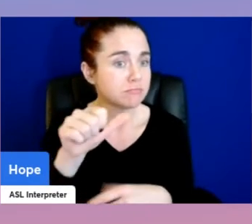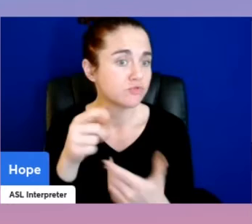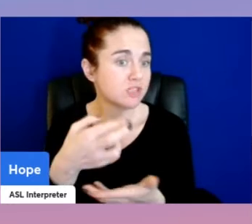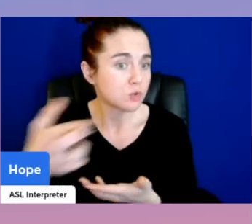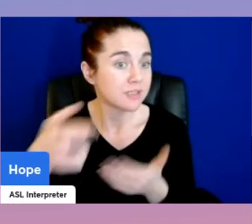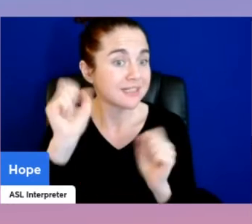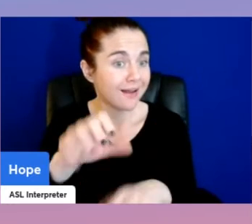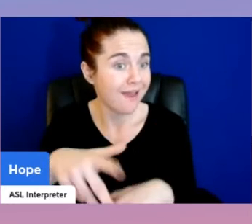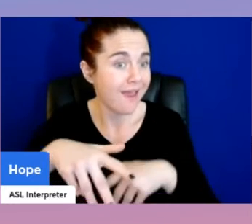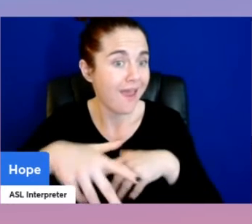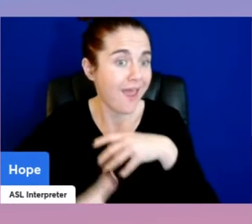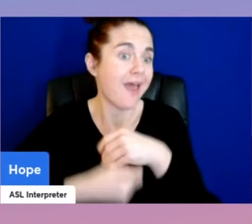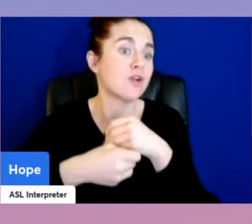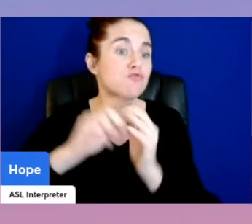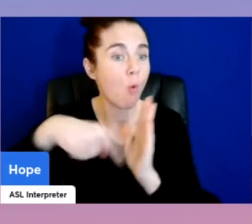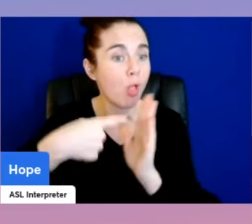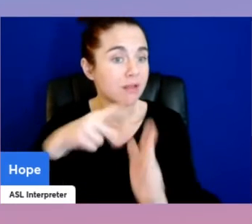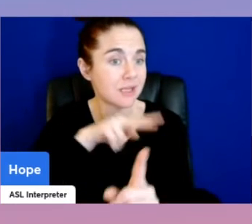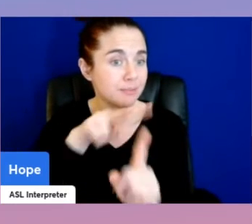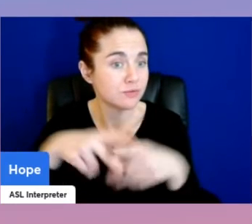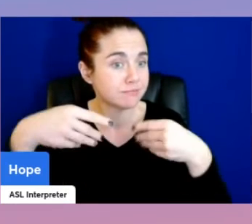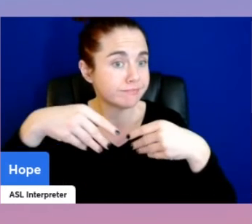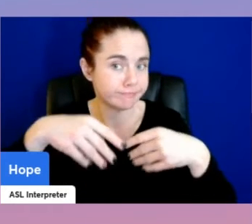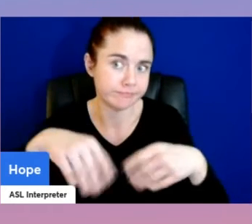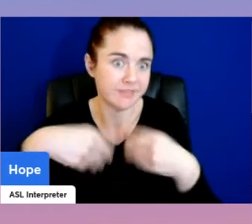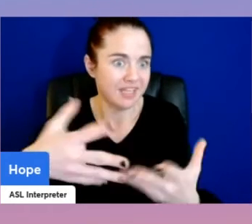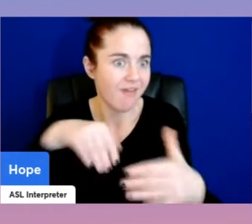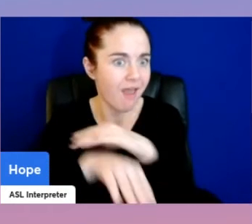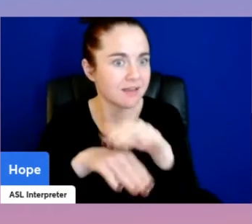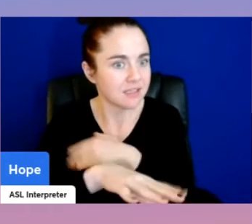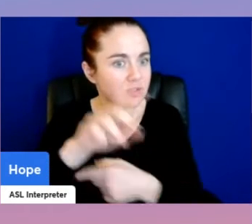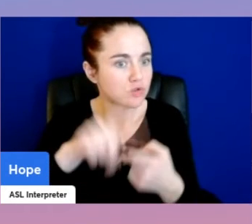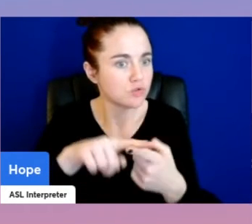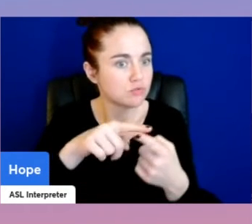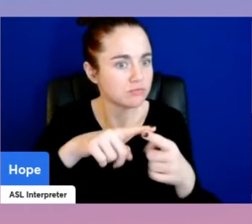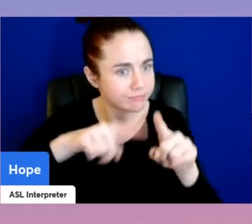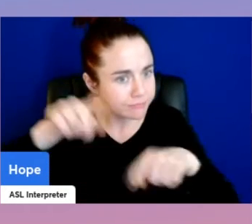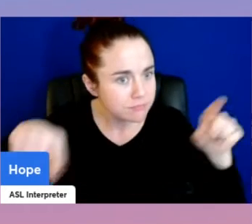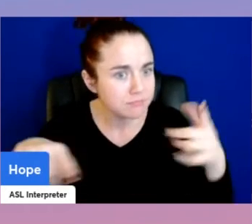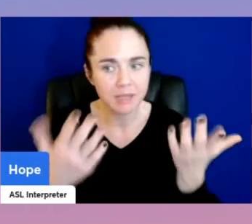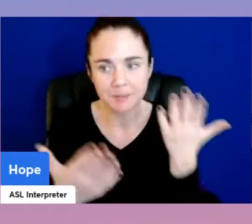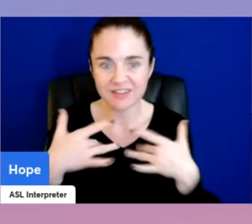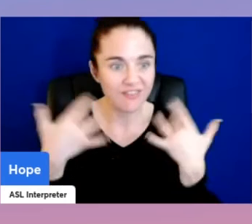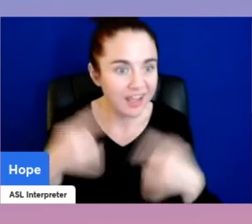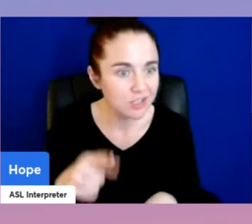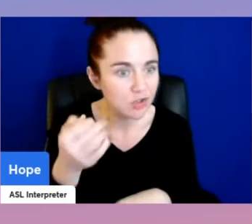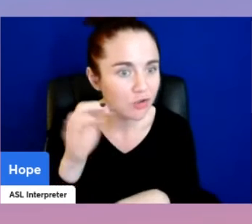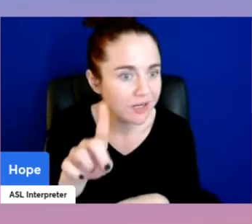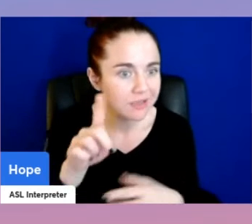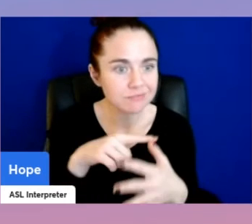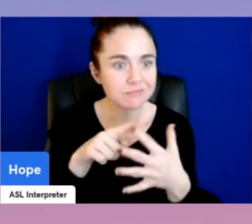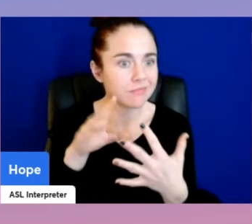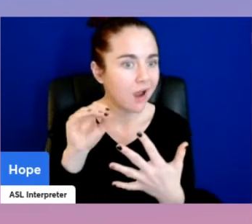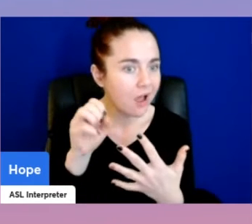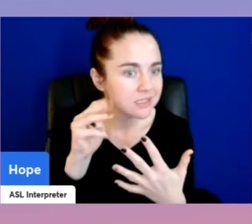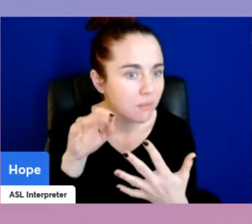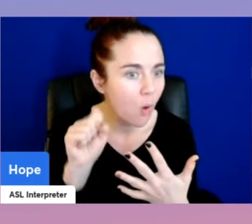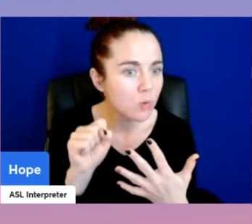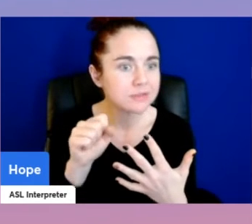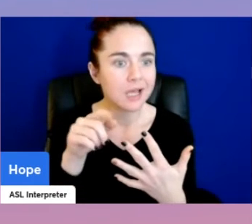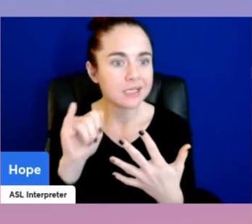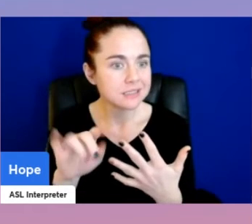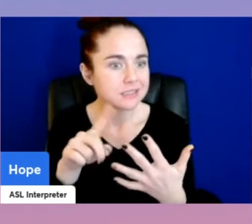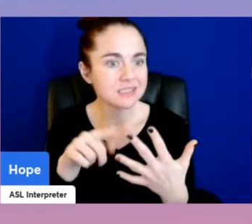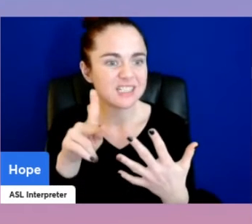to grant access to different services that we provision within Azure, whether it's Event Grid, Cosmos DB, Key Vault,